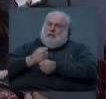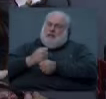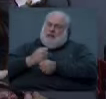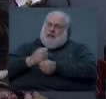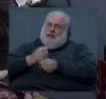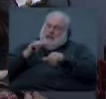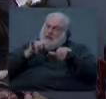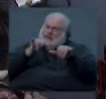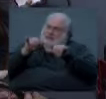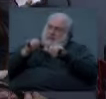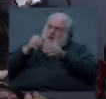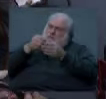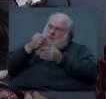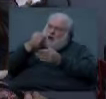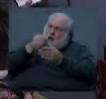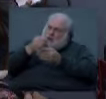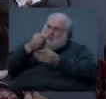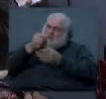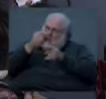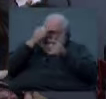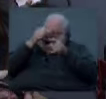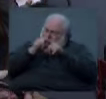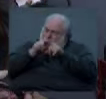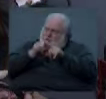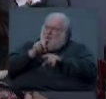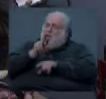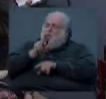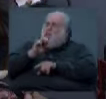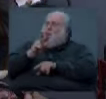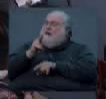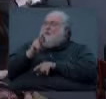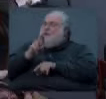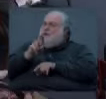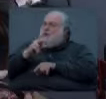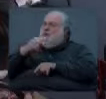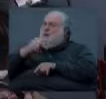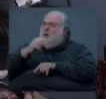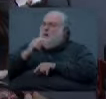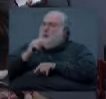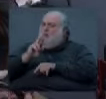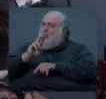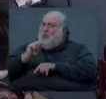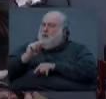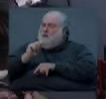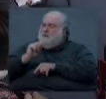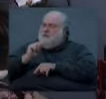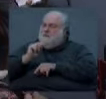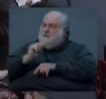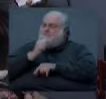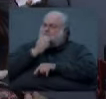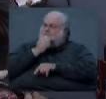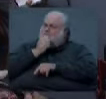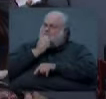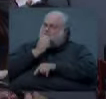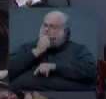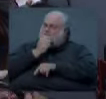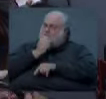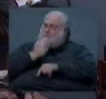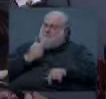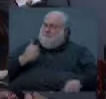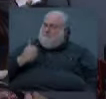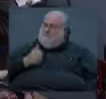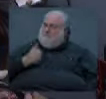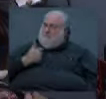purchase agreements for the Riverport. And I was under the understanding that